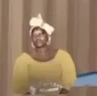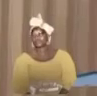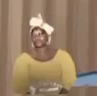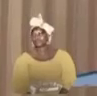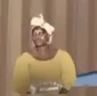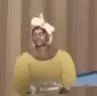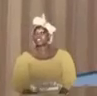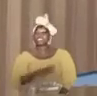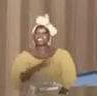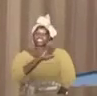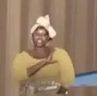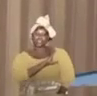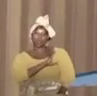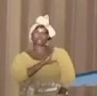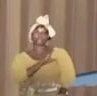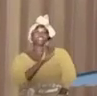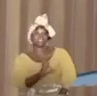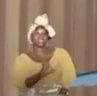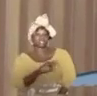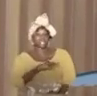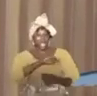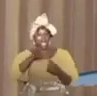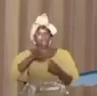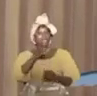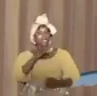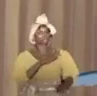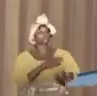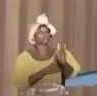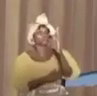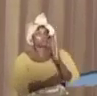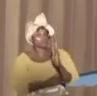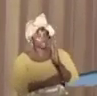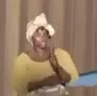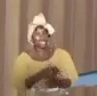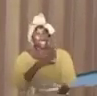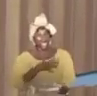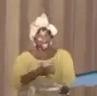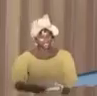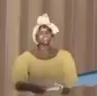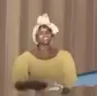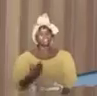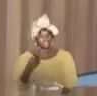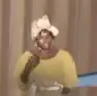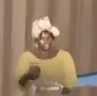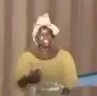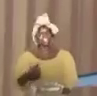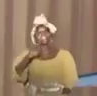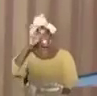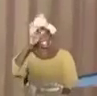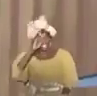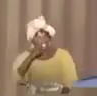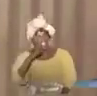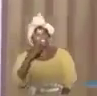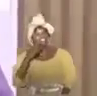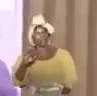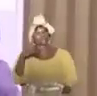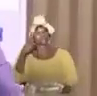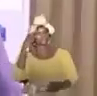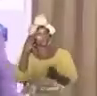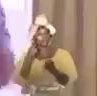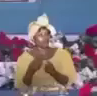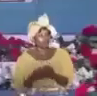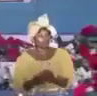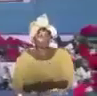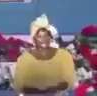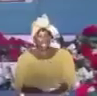The confidence and the conviction you have about God and the integrity of His word. Second definition, please.